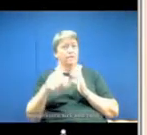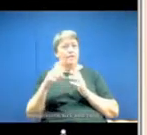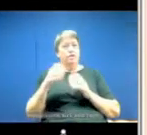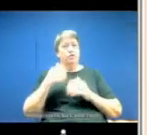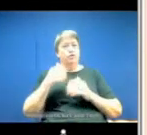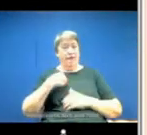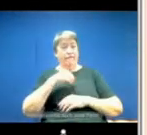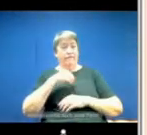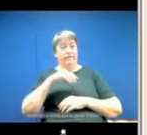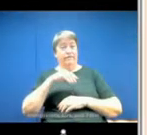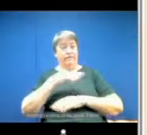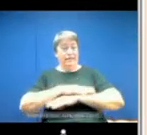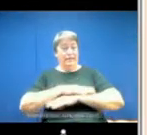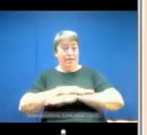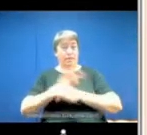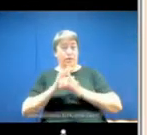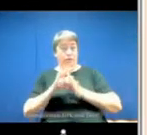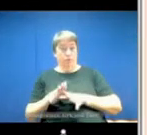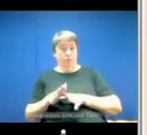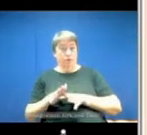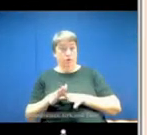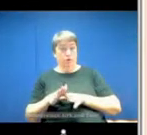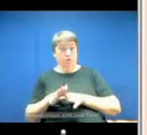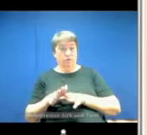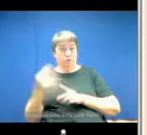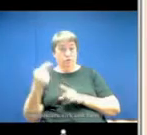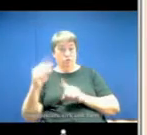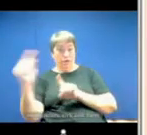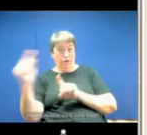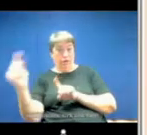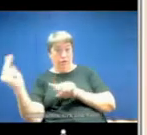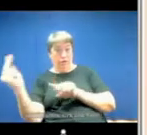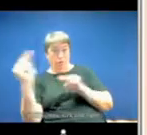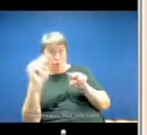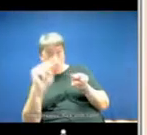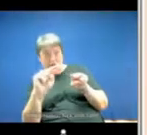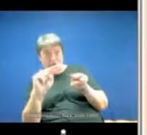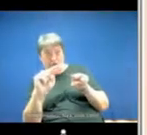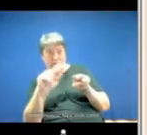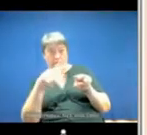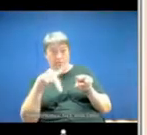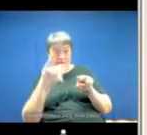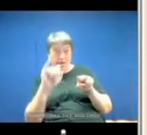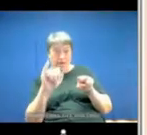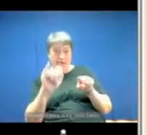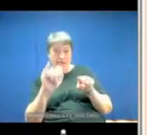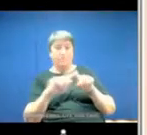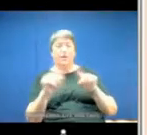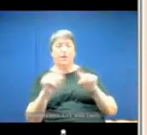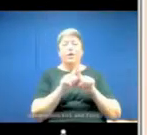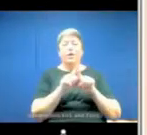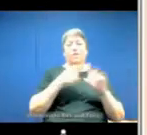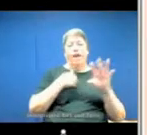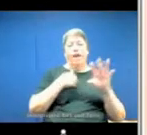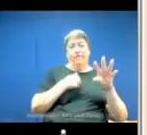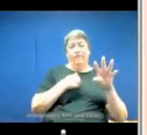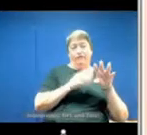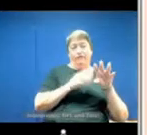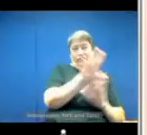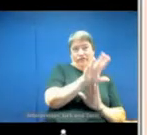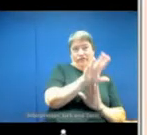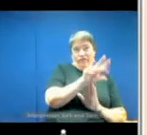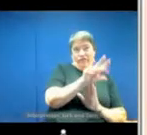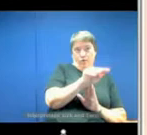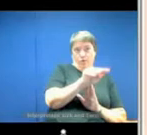interpreters there. So they're monitoring the proceedings interpreters. But we also had videographers so that the witness is on